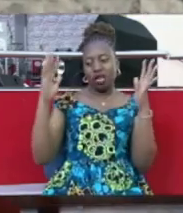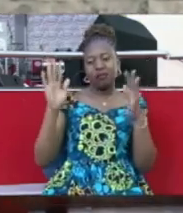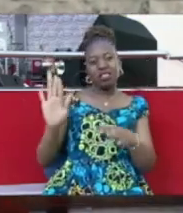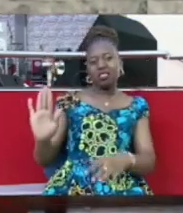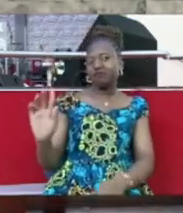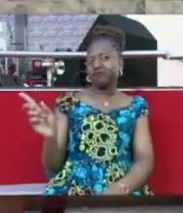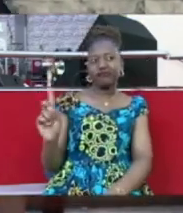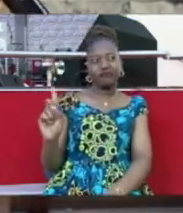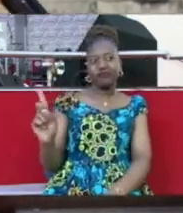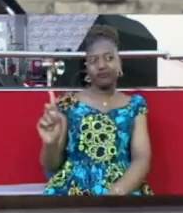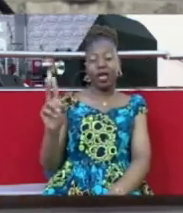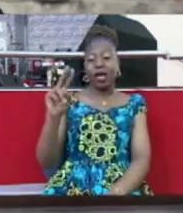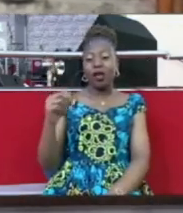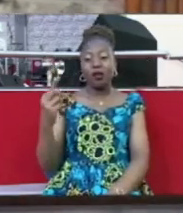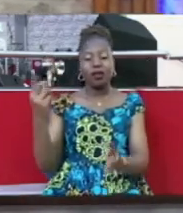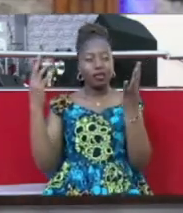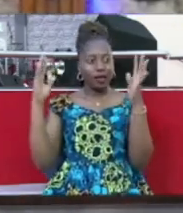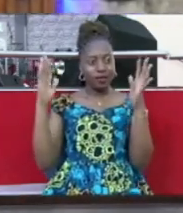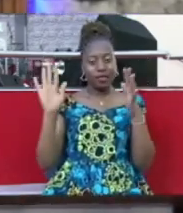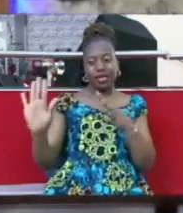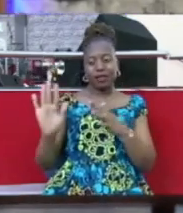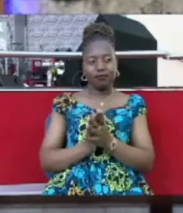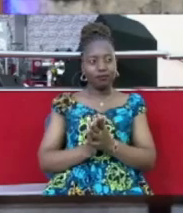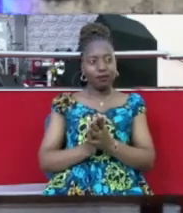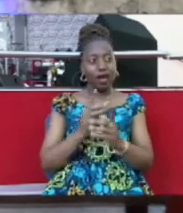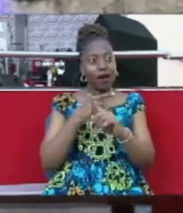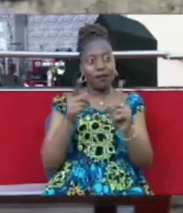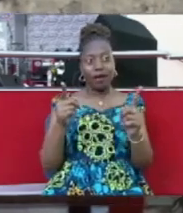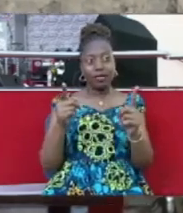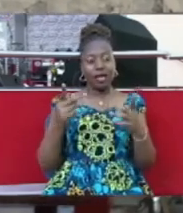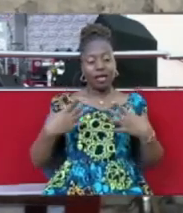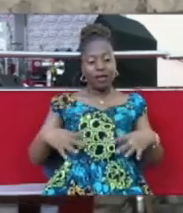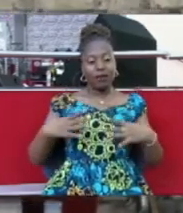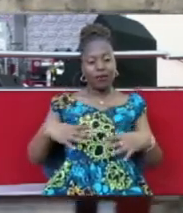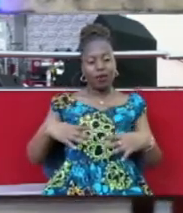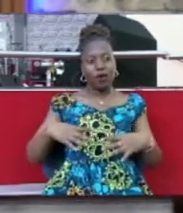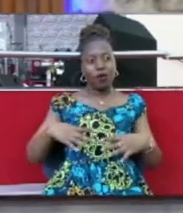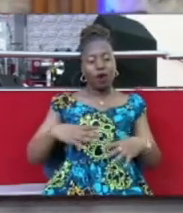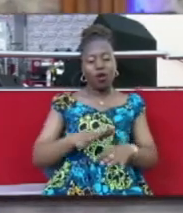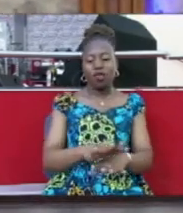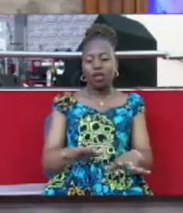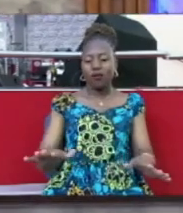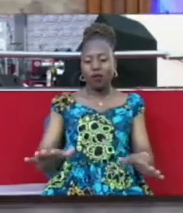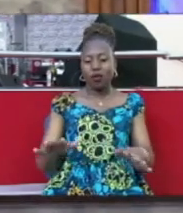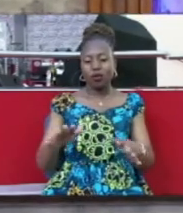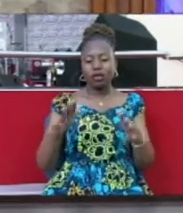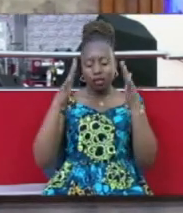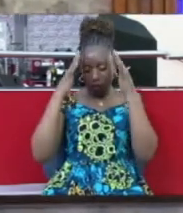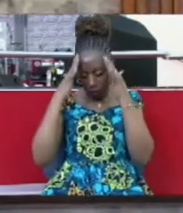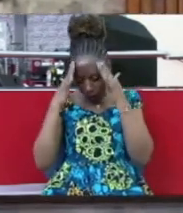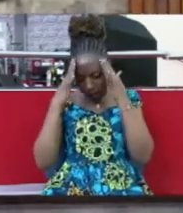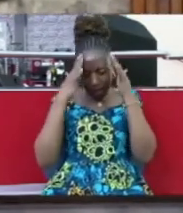Nobody celebrated. But people were on the floor wailing, crying, worshiping. Some